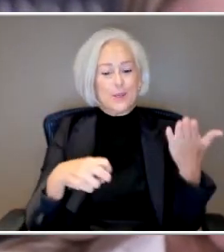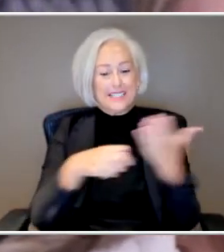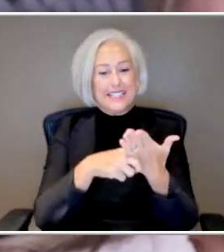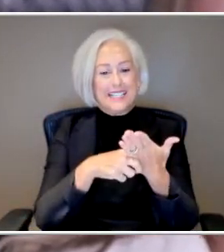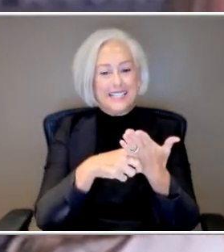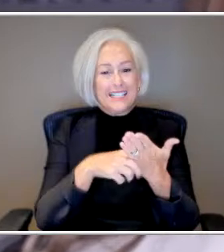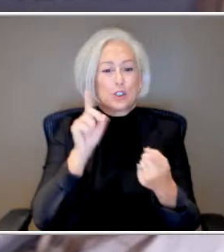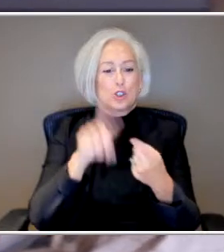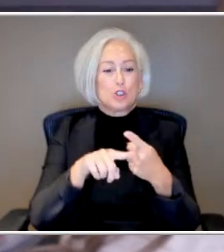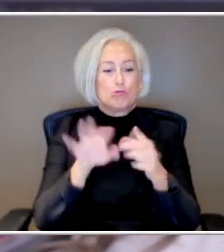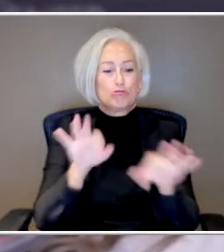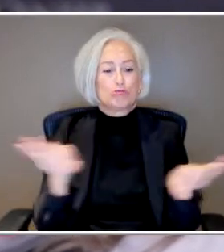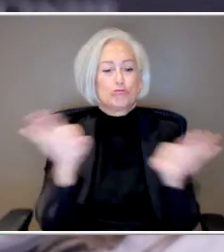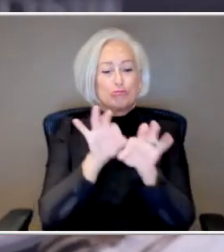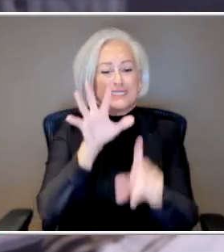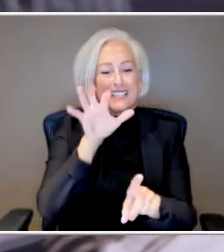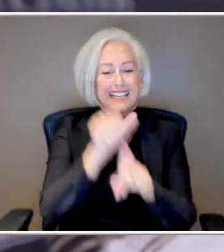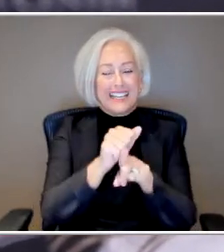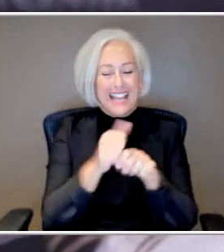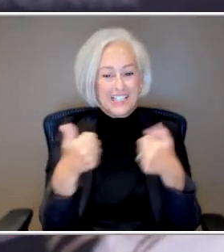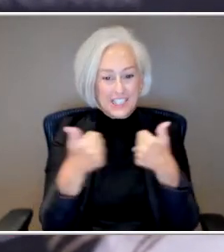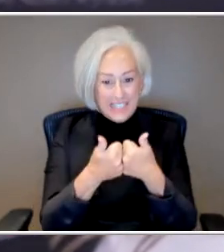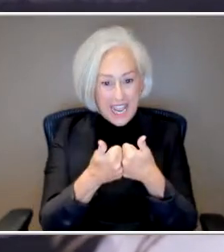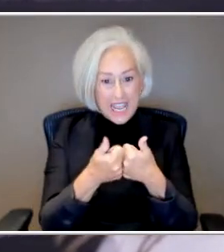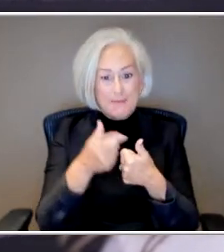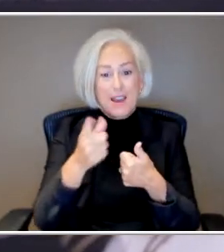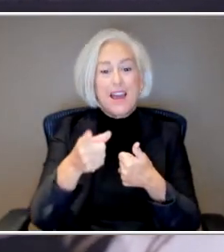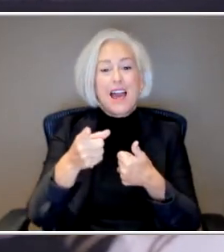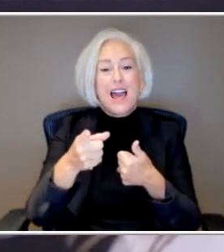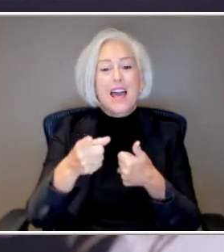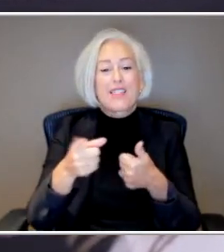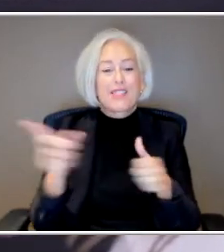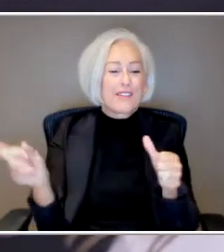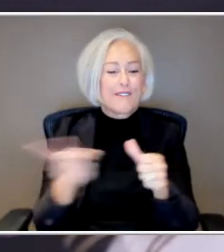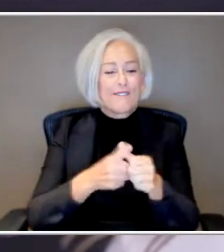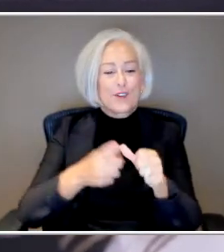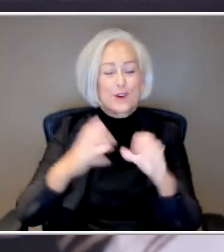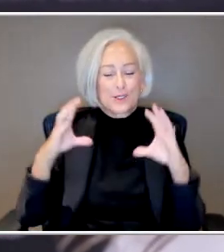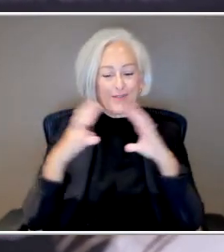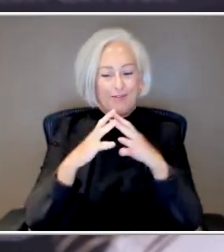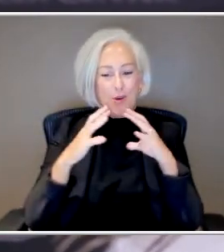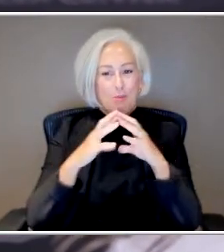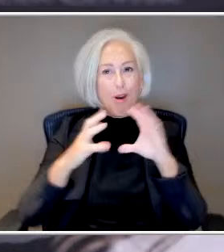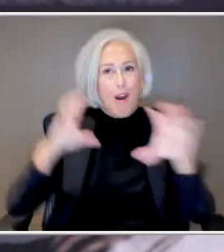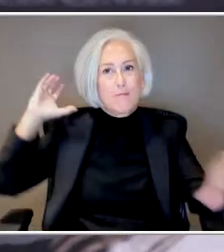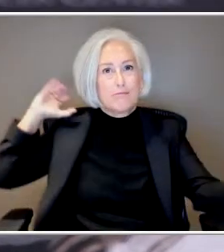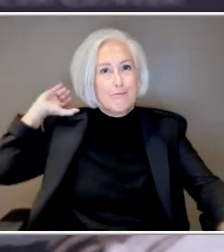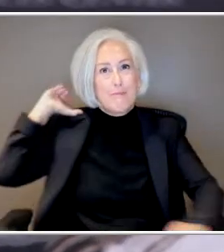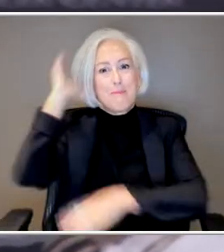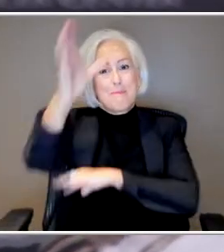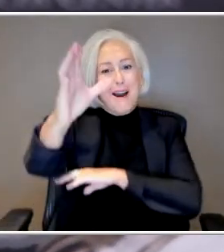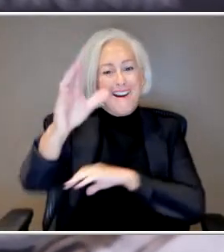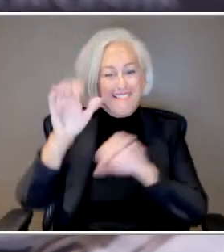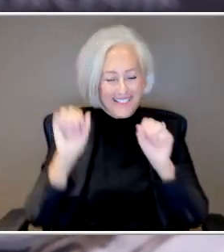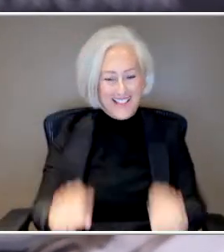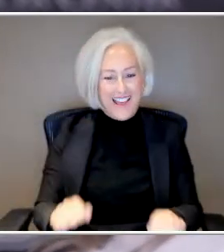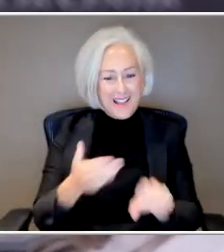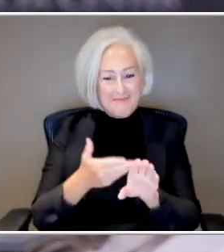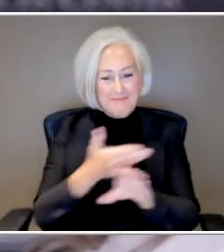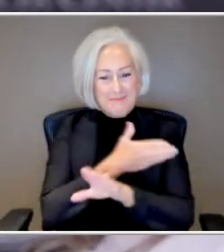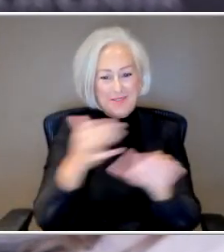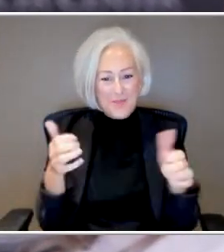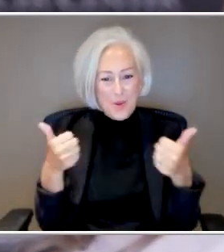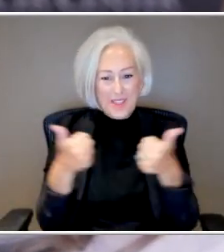Just so thrilling, and you get to throw out the first pass. What was that like for the two of you to be? I think we have some video of you two down on the field at